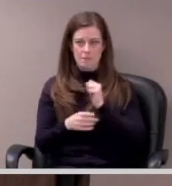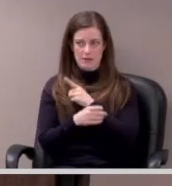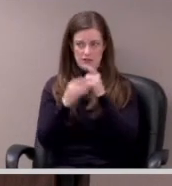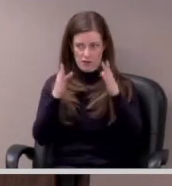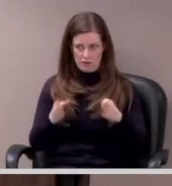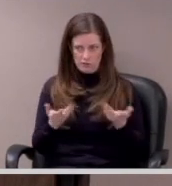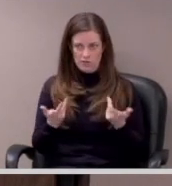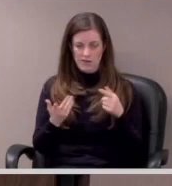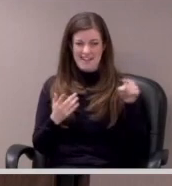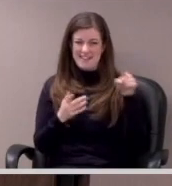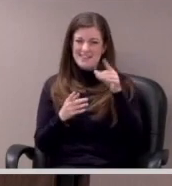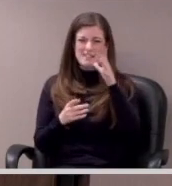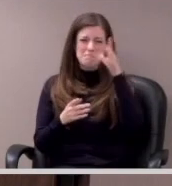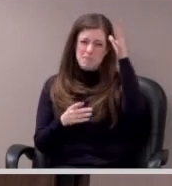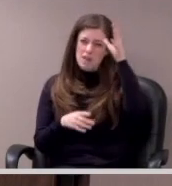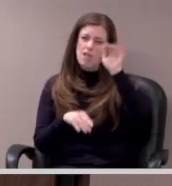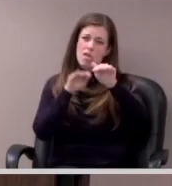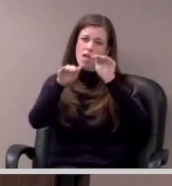These parents have been telling you about